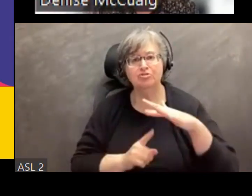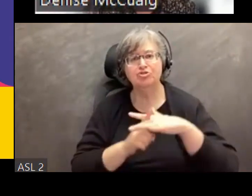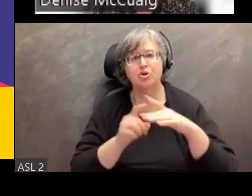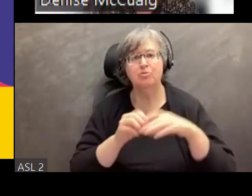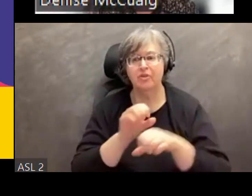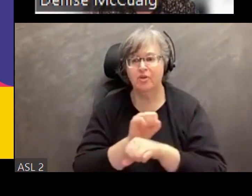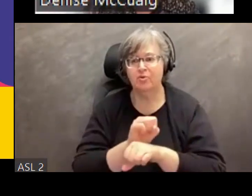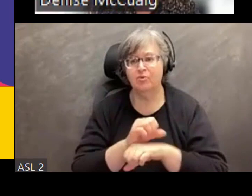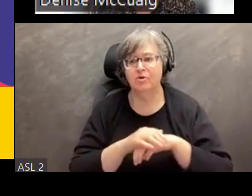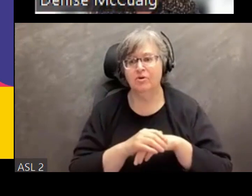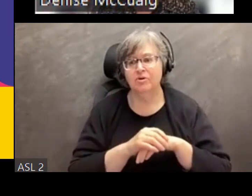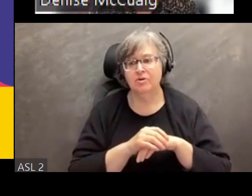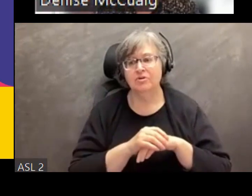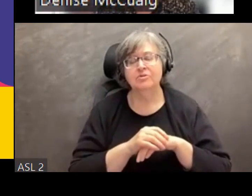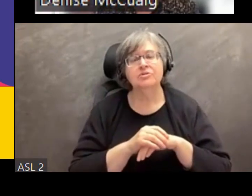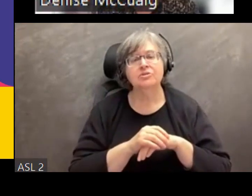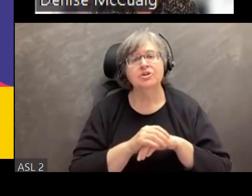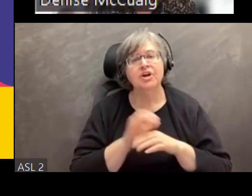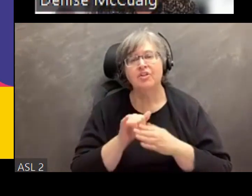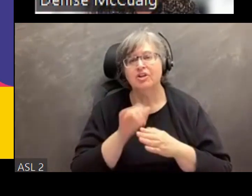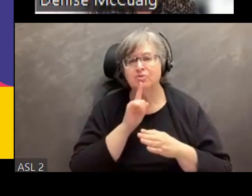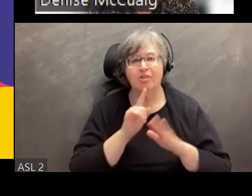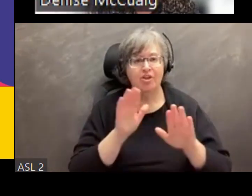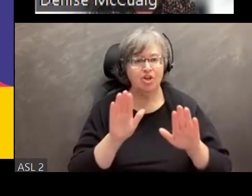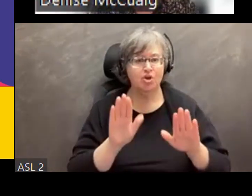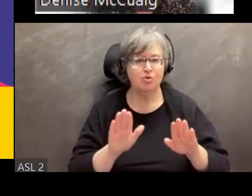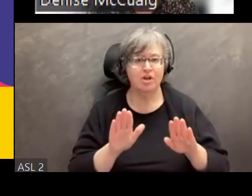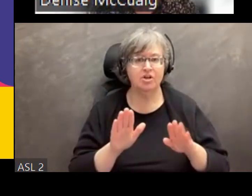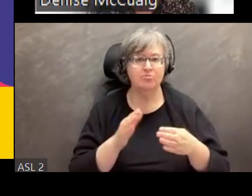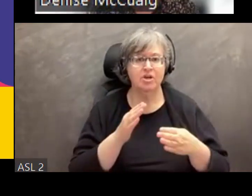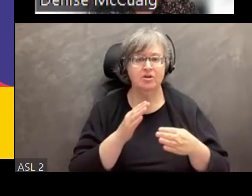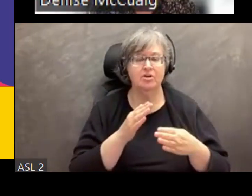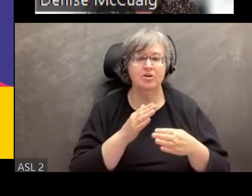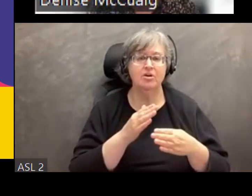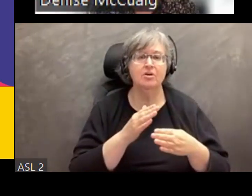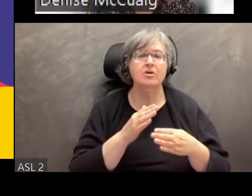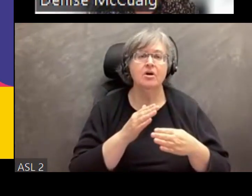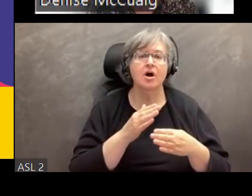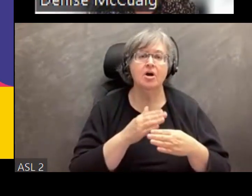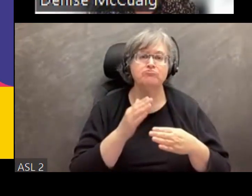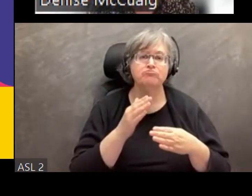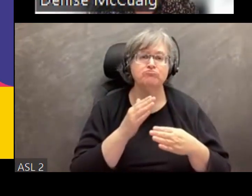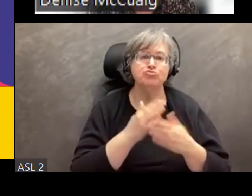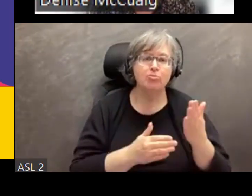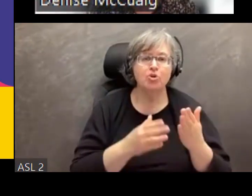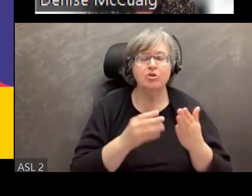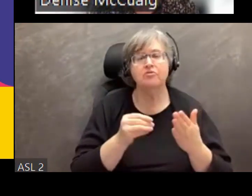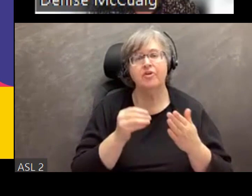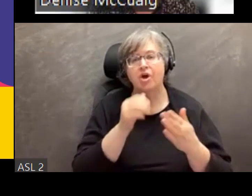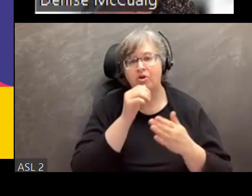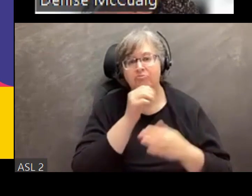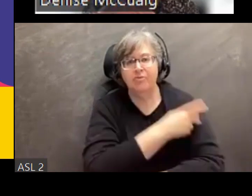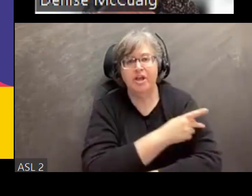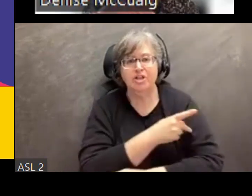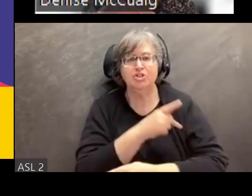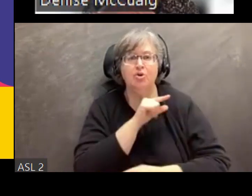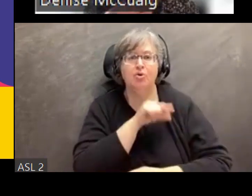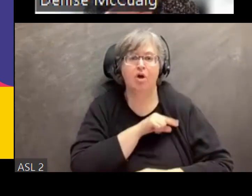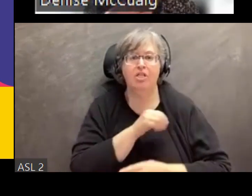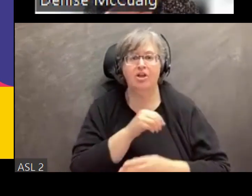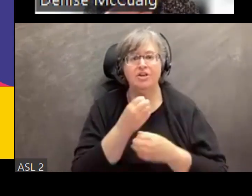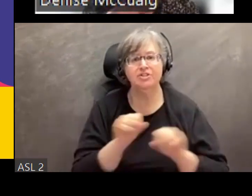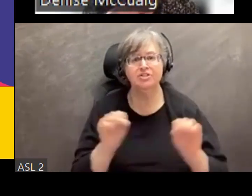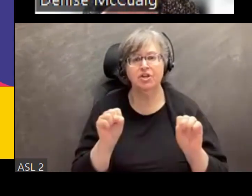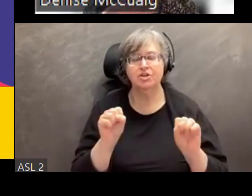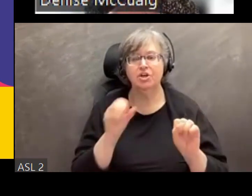in the work. That's such an incredible component of patient quality and safety, but that it could fill